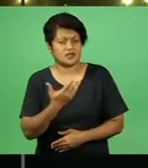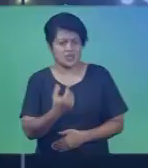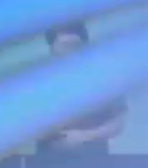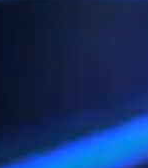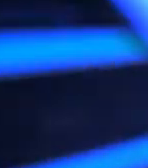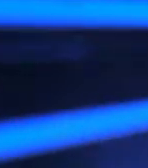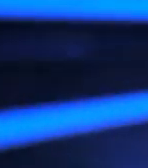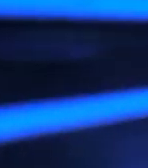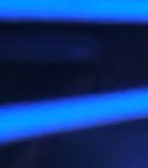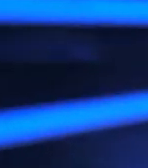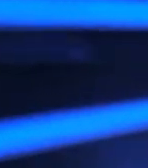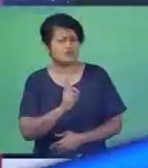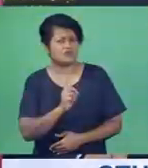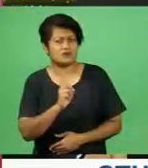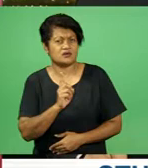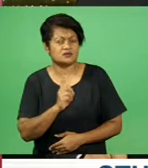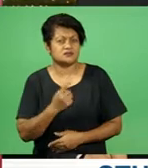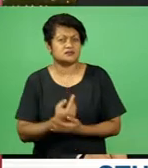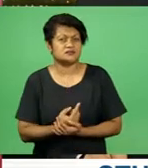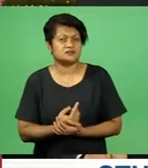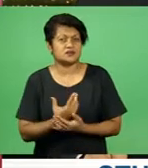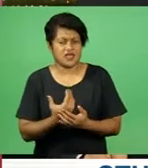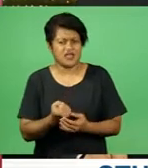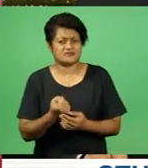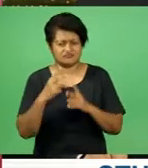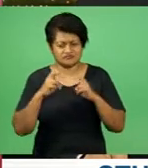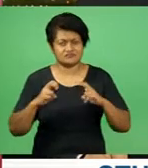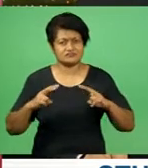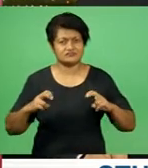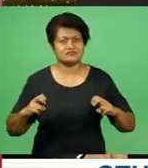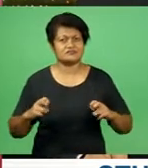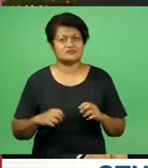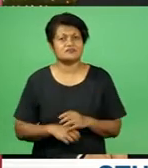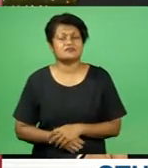now. Kritika, what are some of the major findings of the survey?